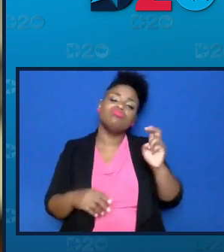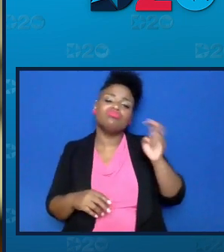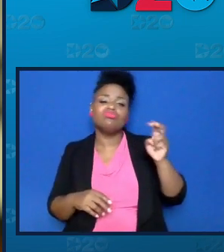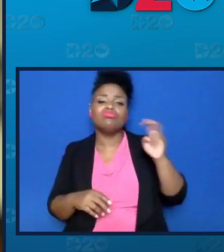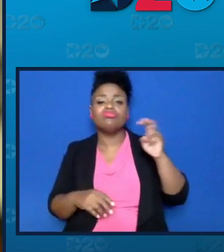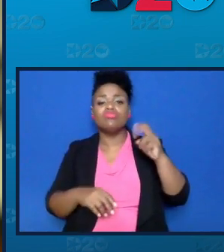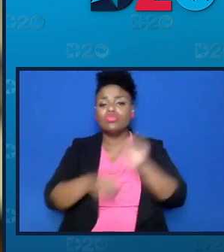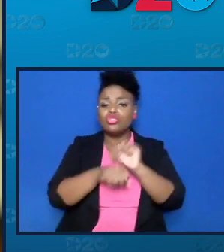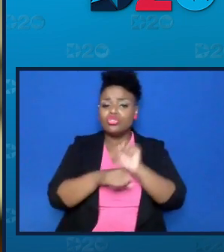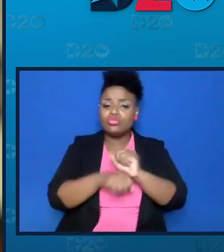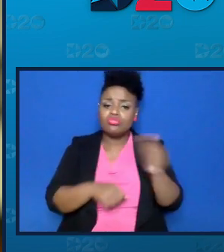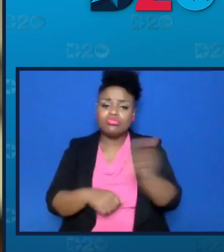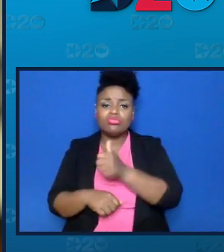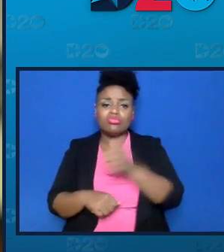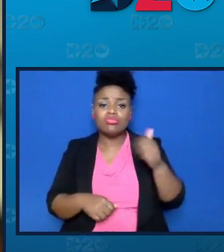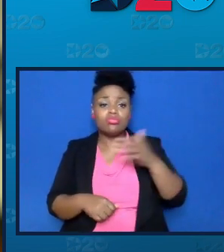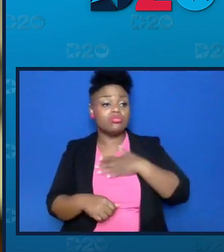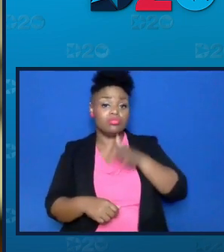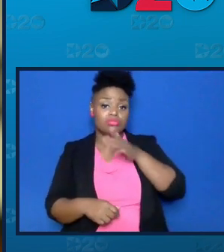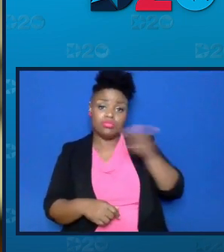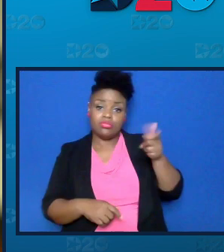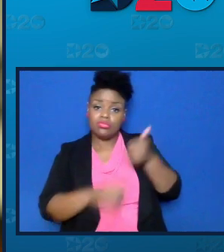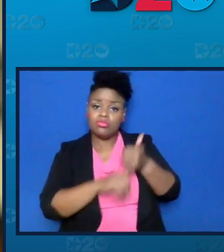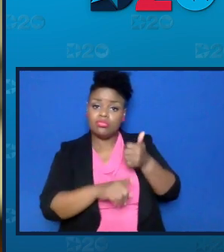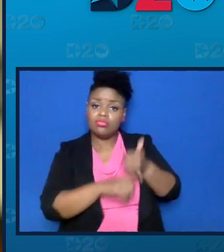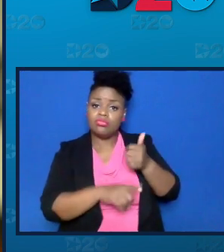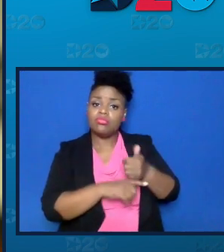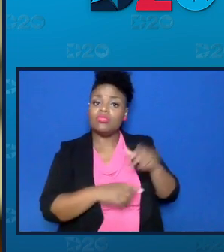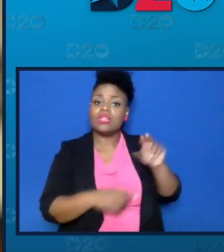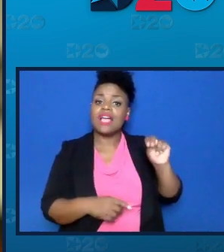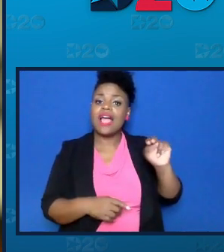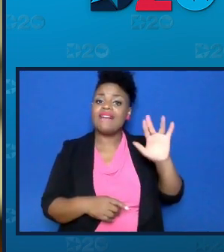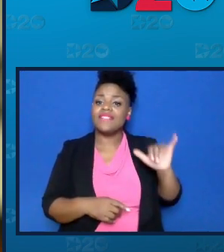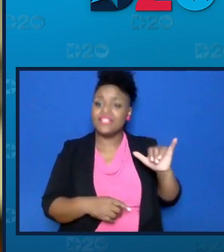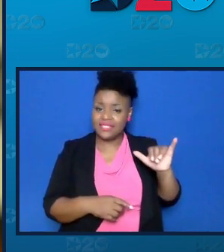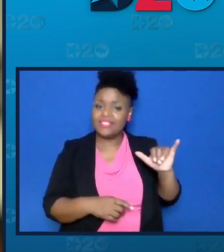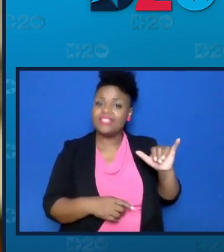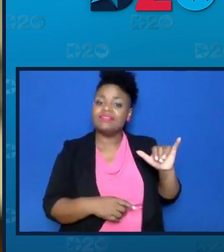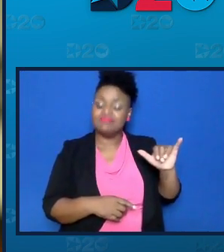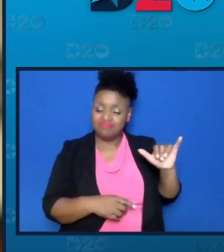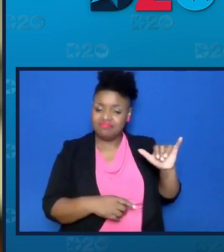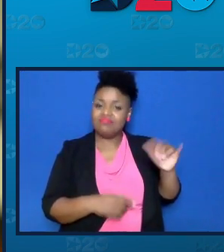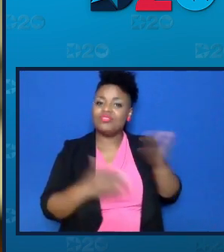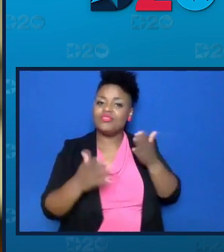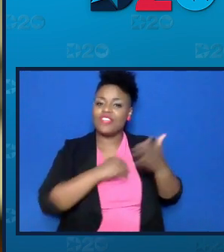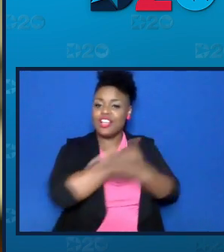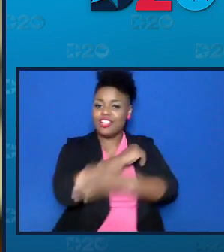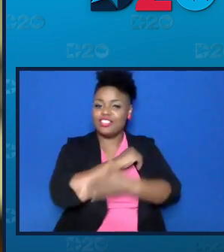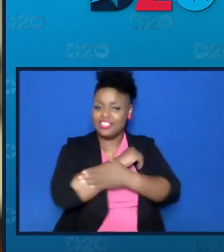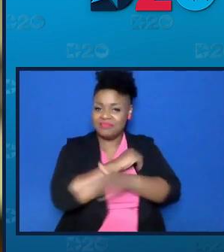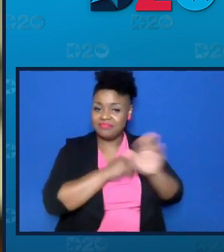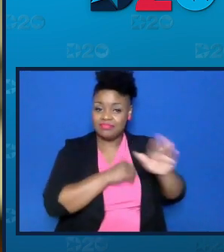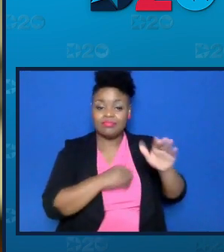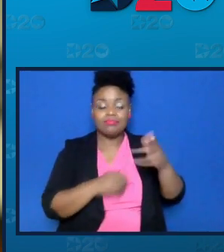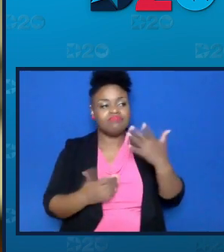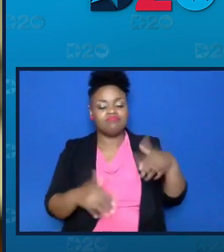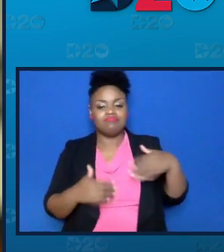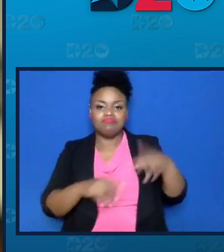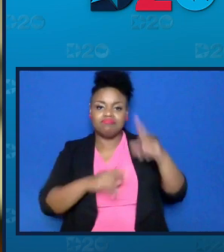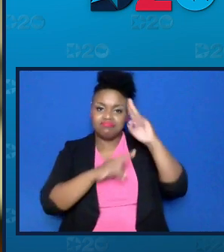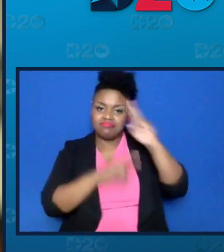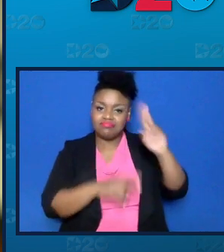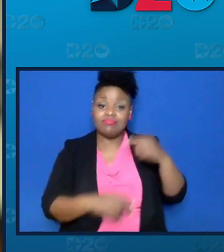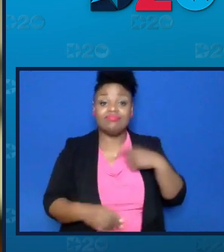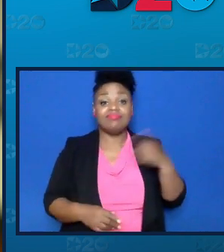a Navy veteran, who served this country with honor. I stand here today, a proud